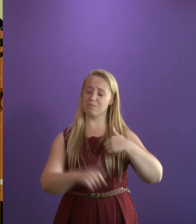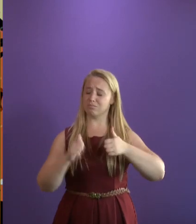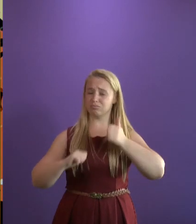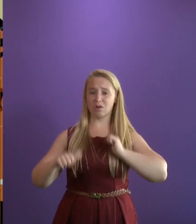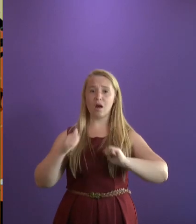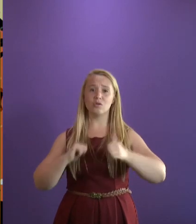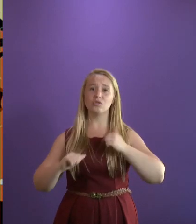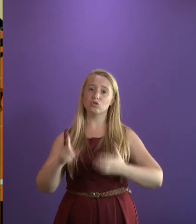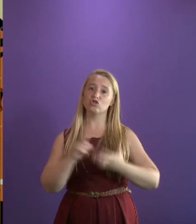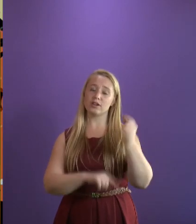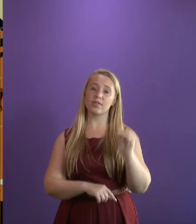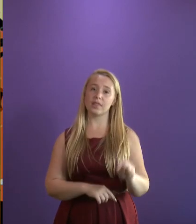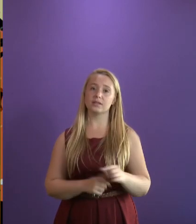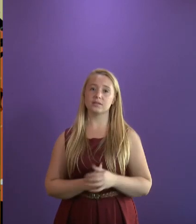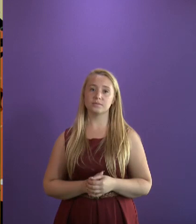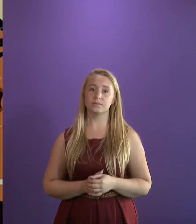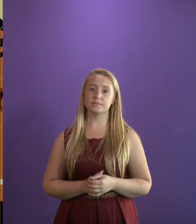together on this issue.